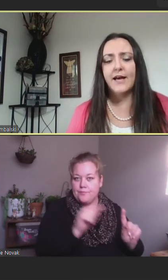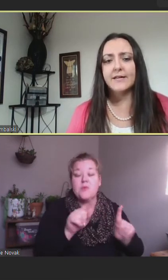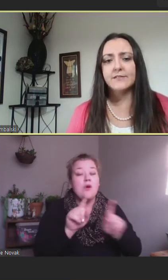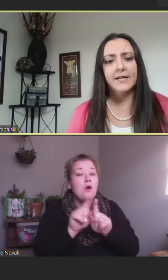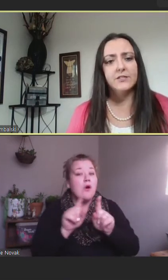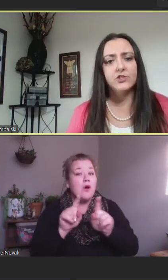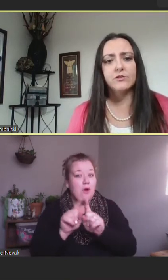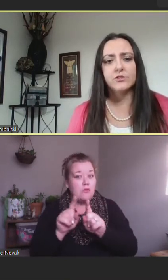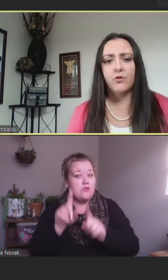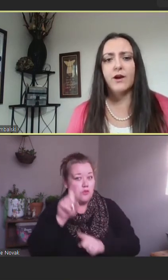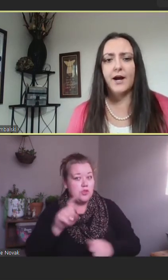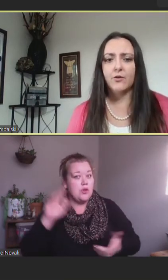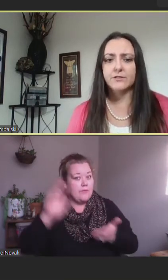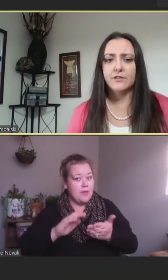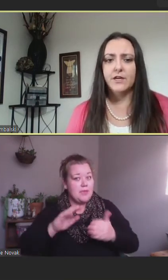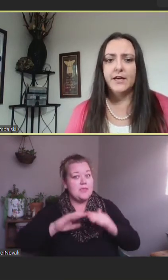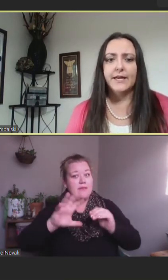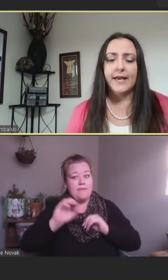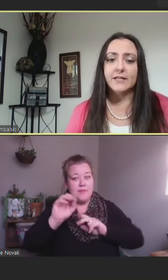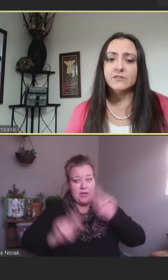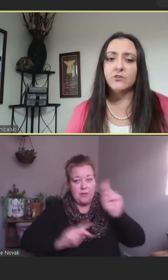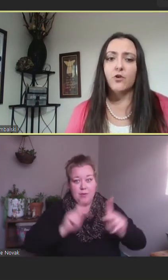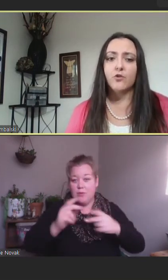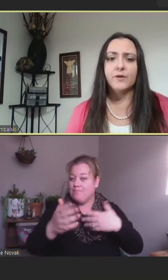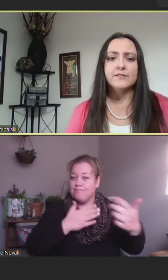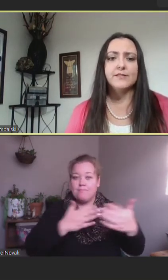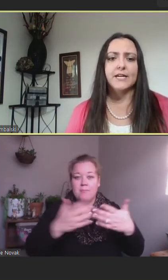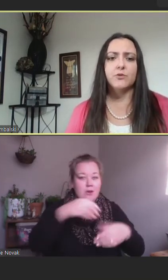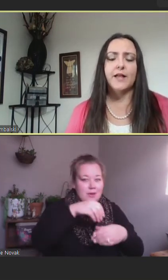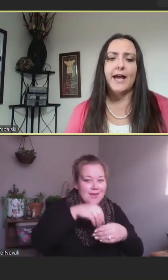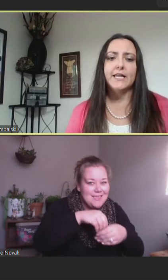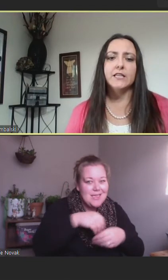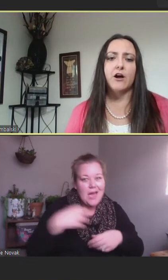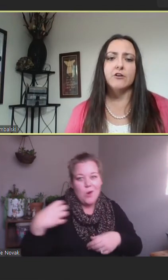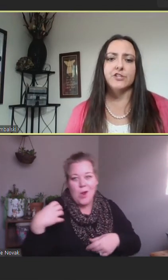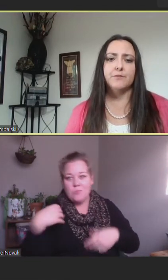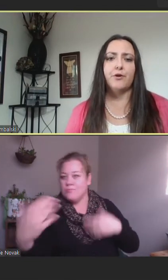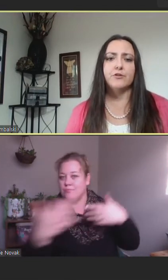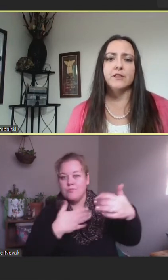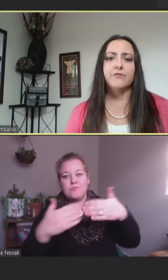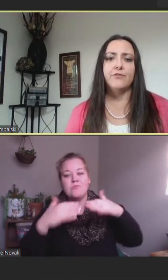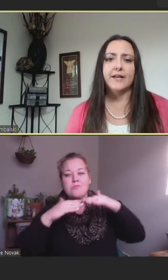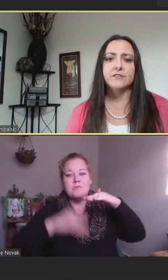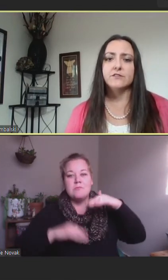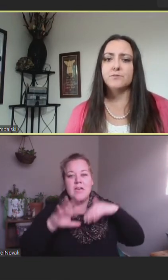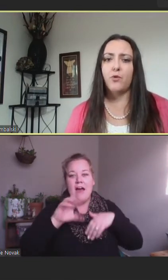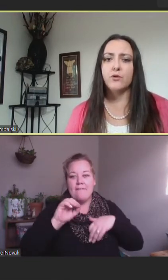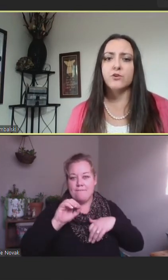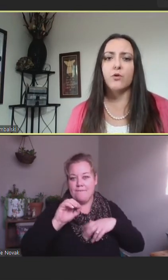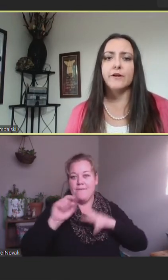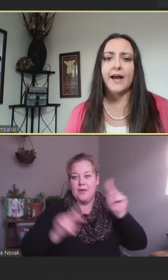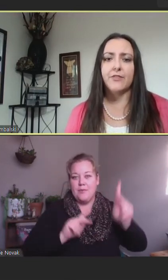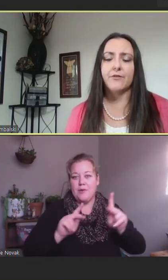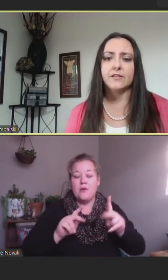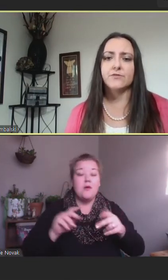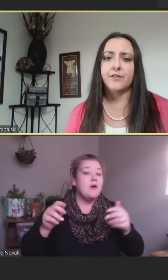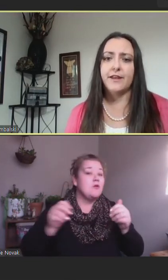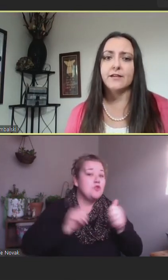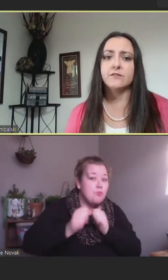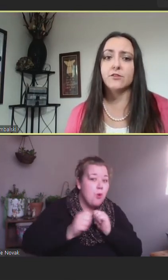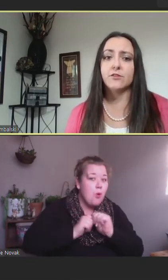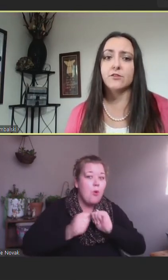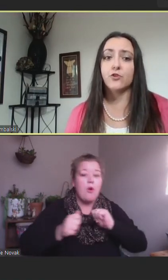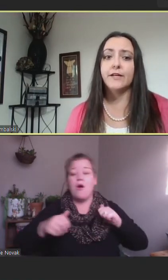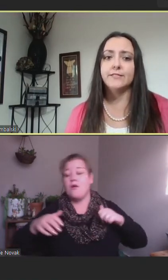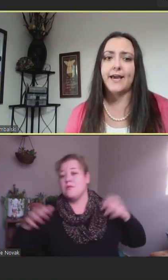is less, indoors or out. Cancel or reschedule any large in-person event, sports, or gatherings for the